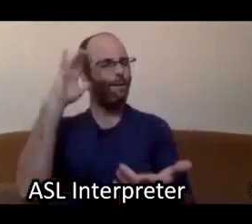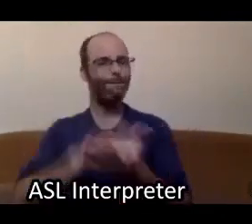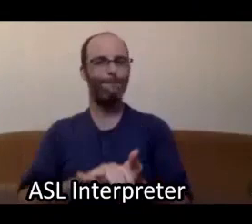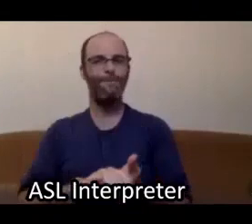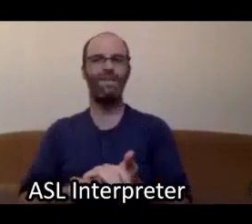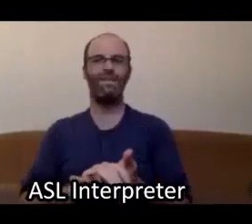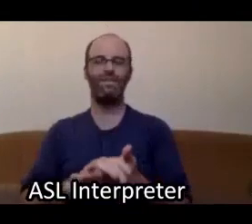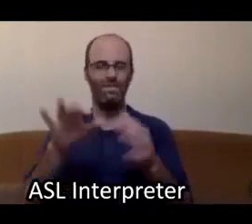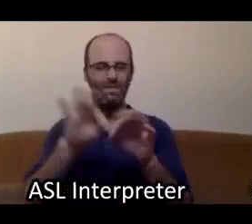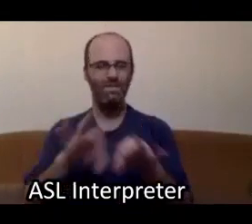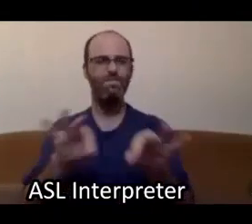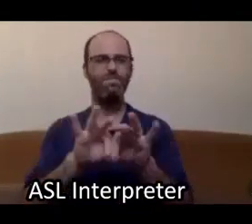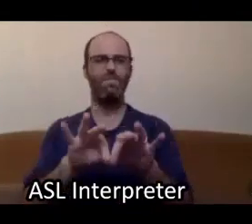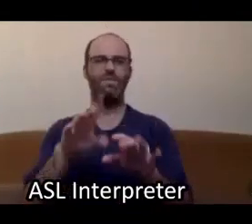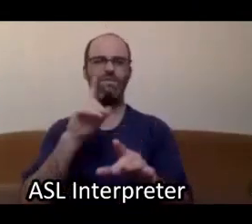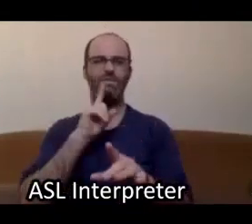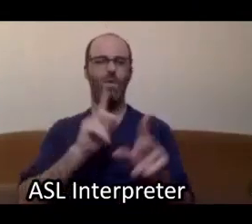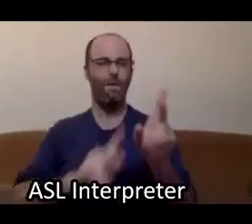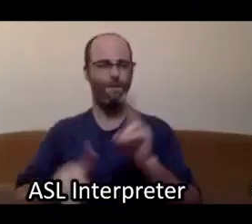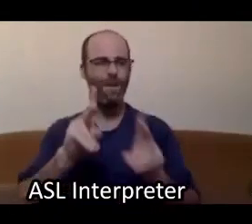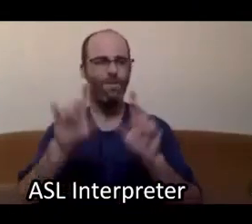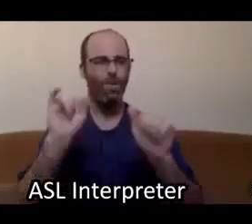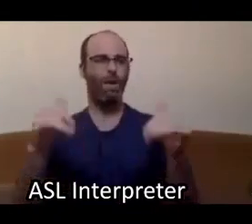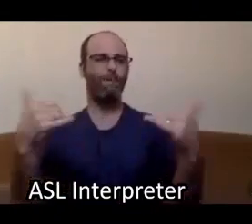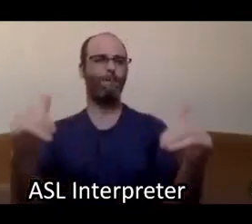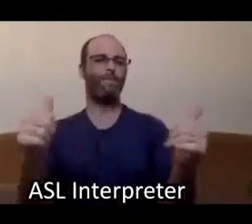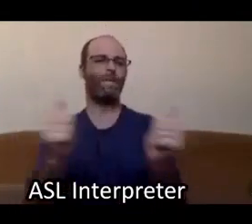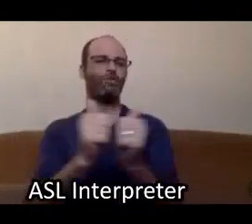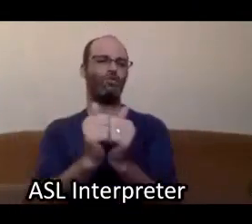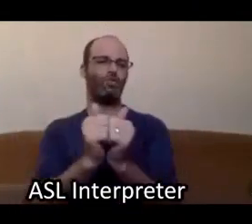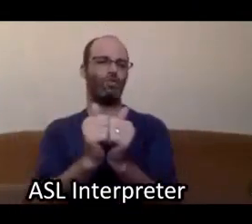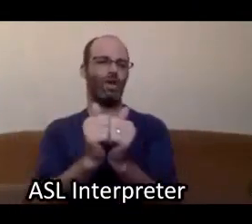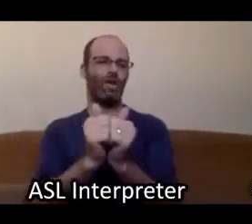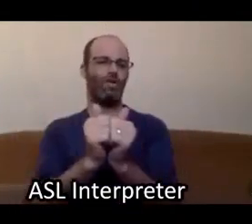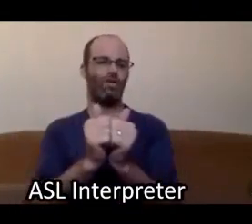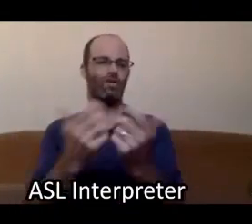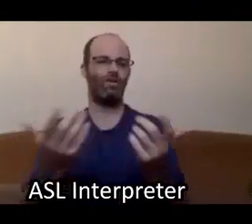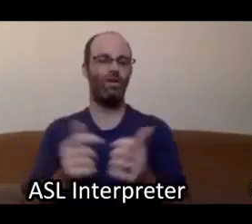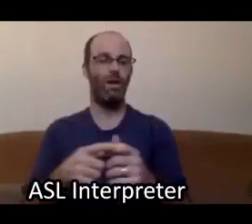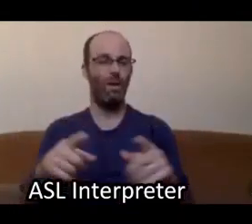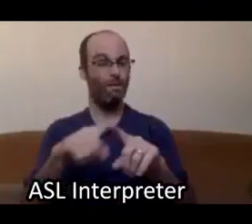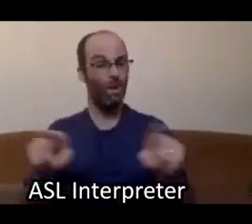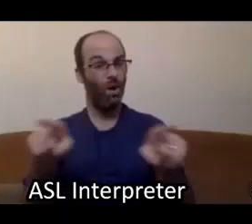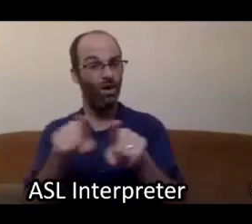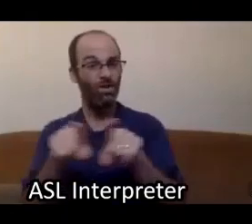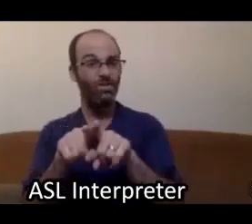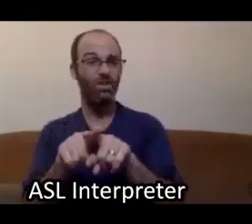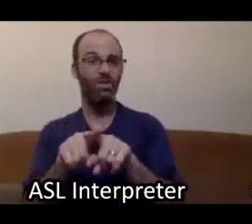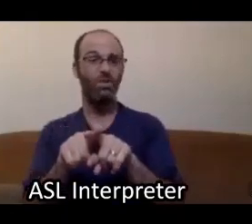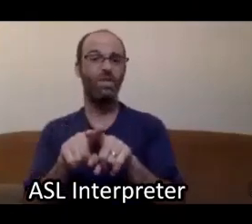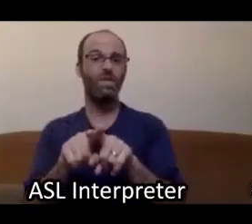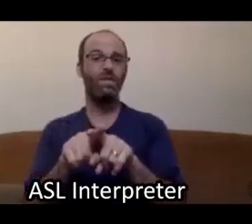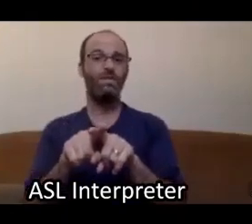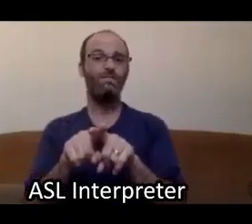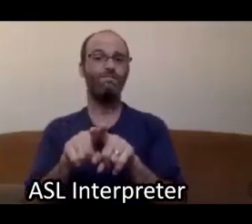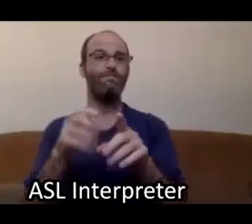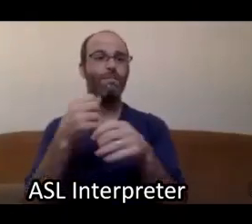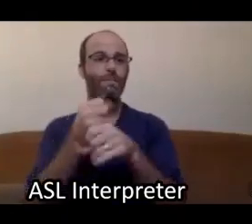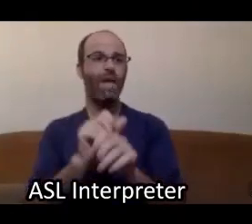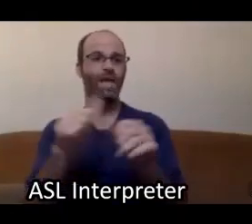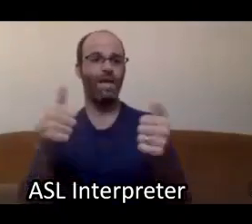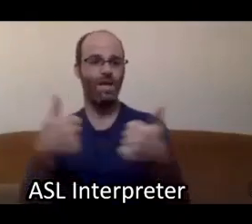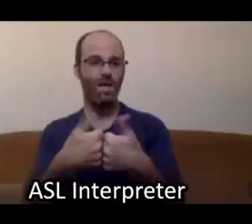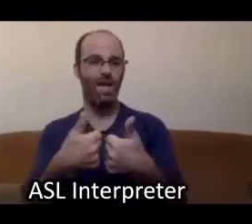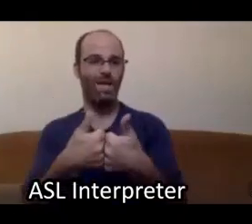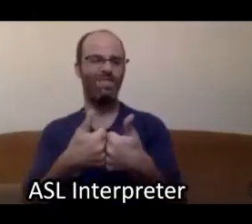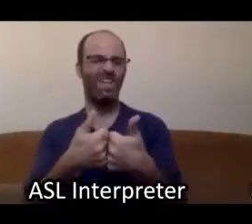together as much as humanly possible. And not only that, but making things that are easy to play and fun